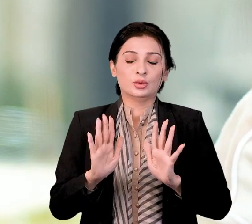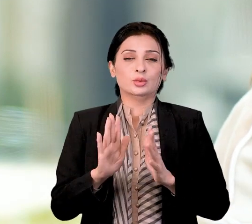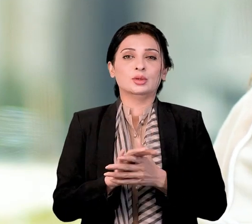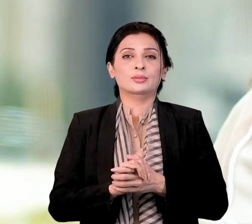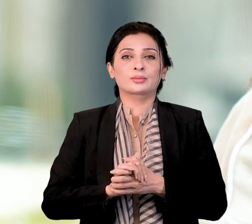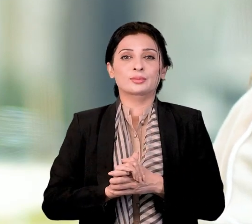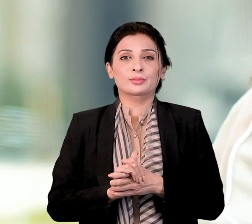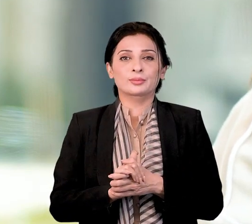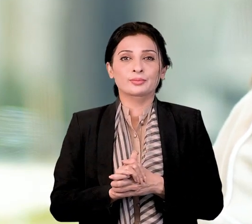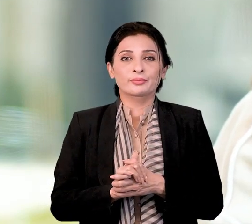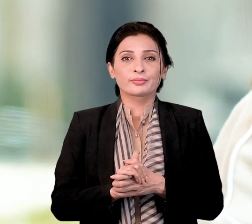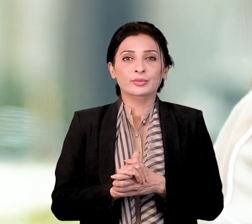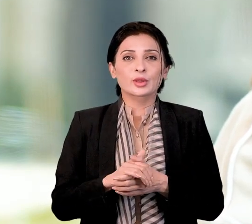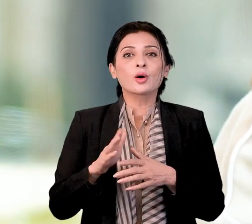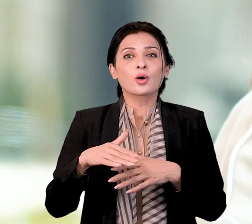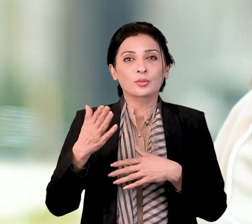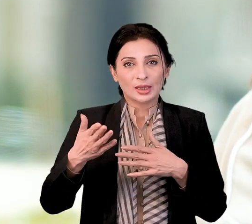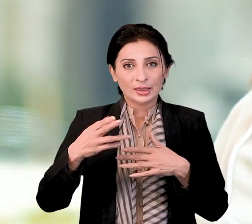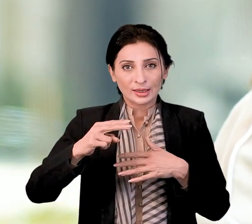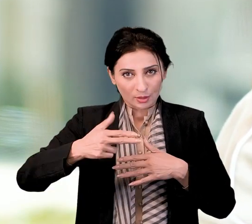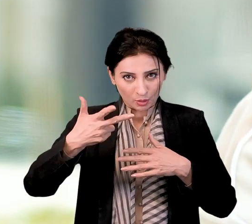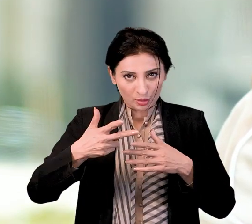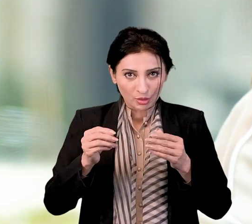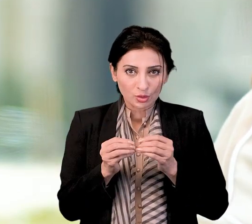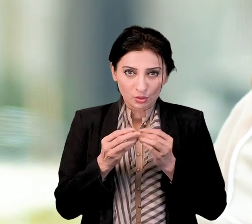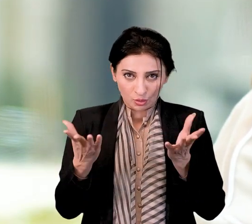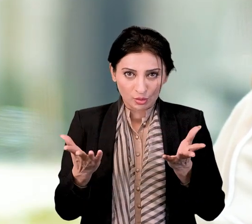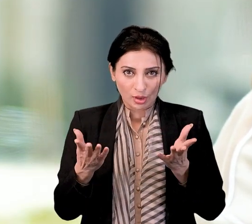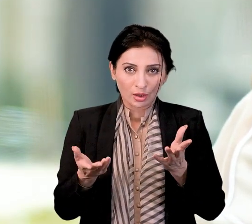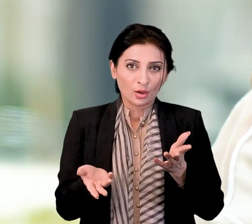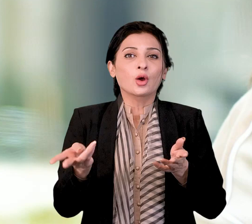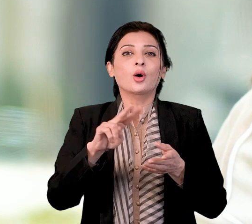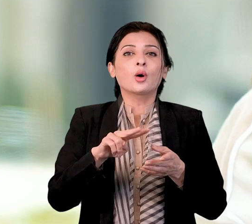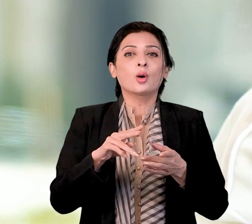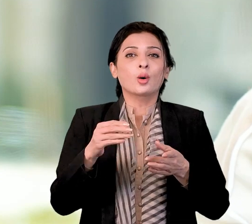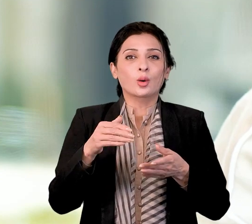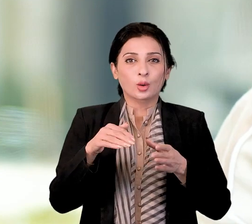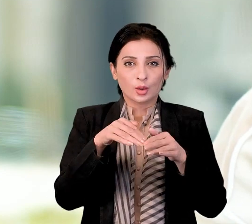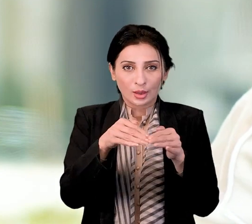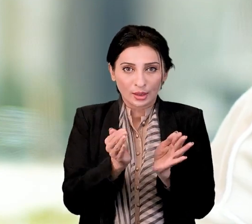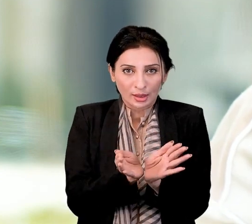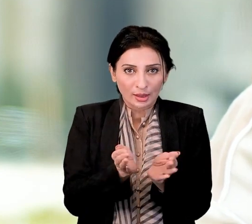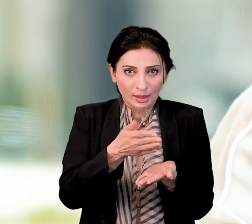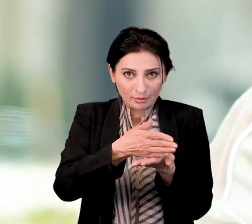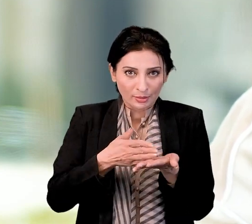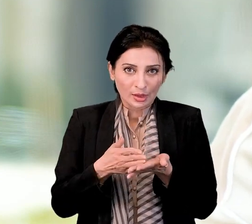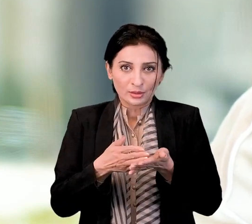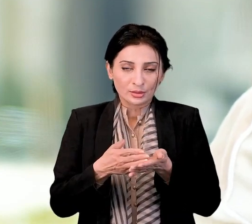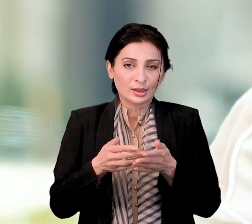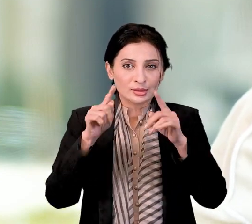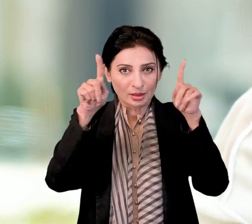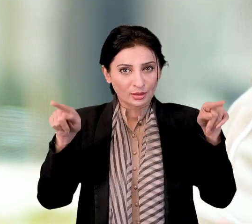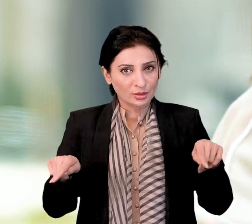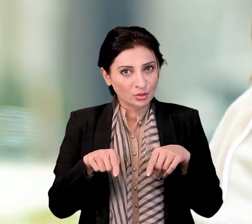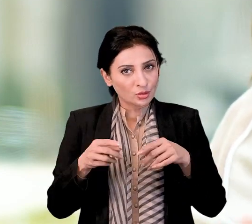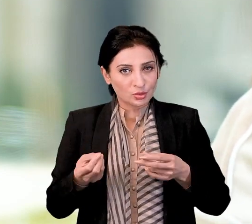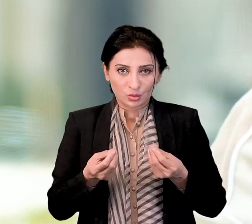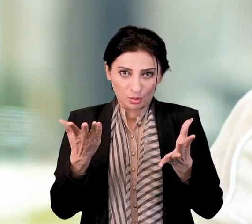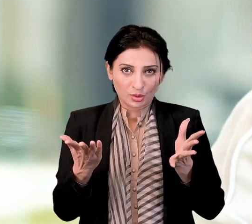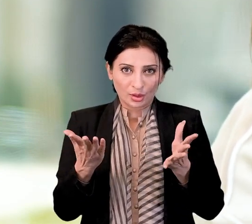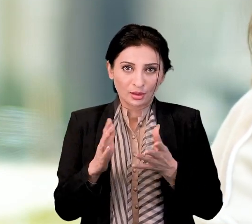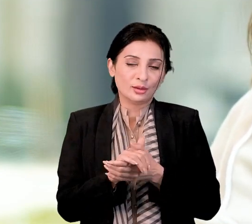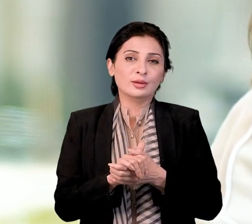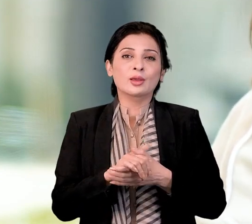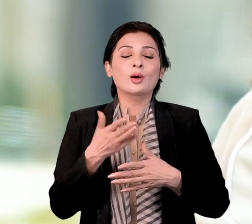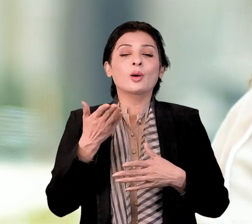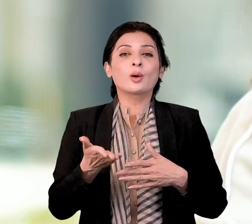as a career. And I opened a restaurant and a bakery. We expanded into